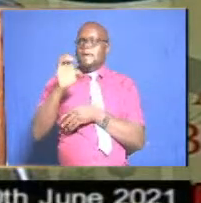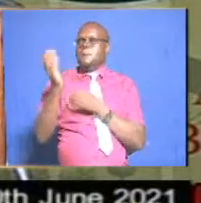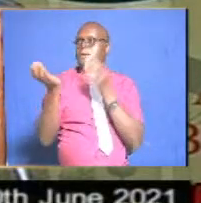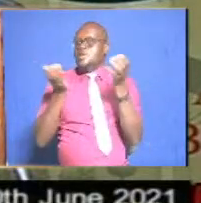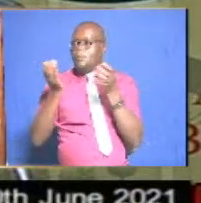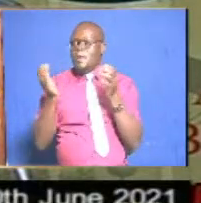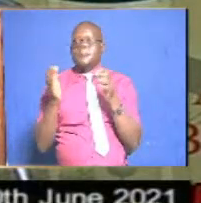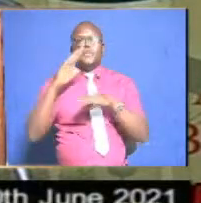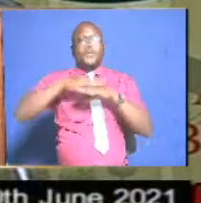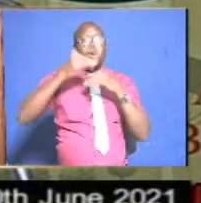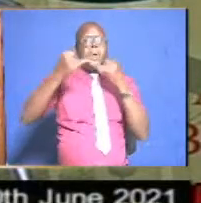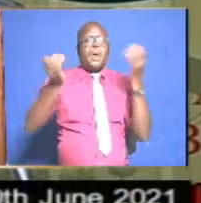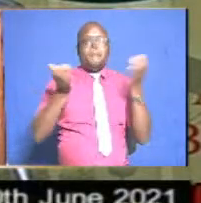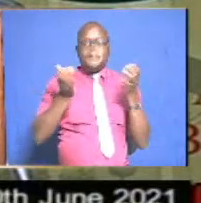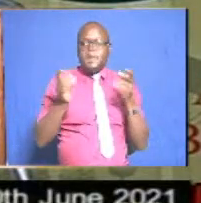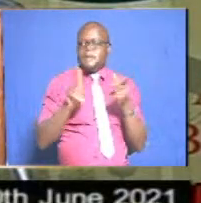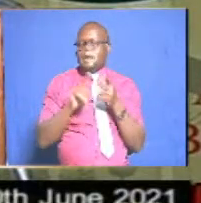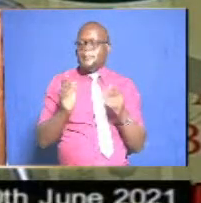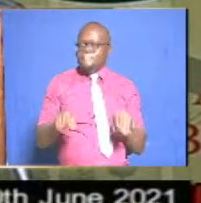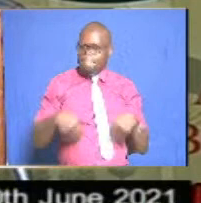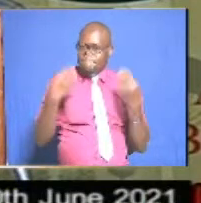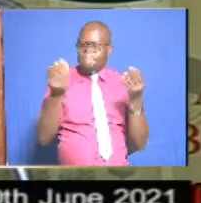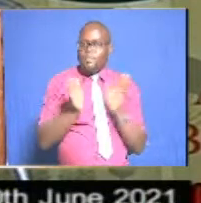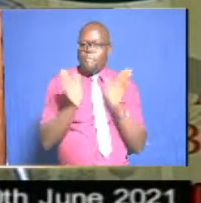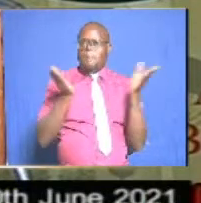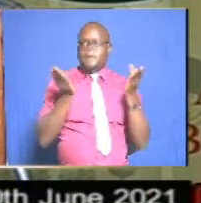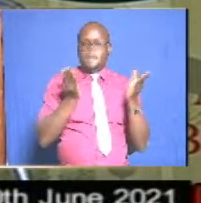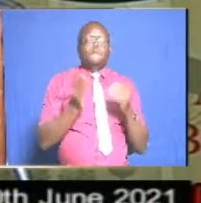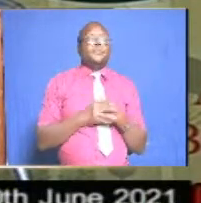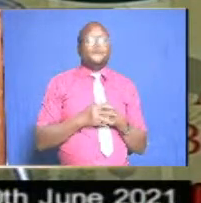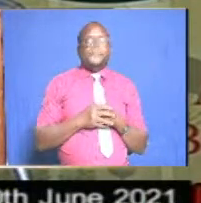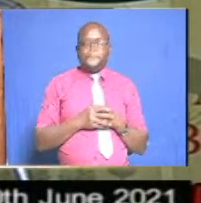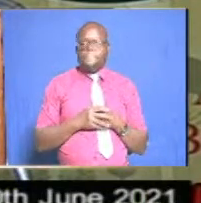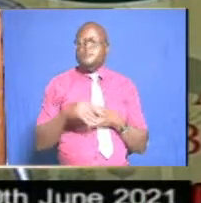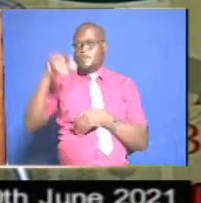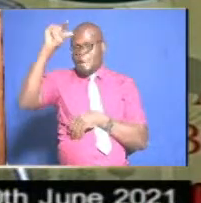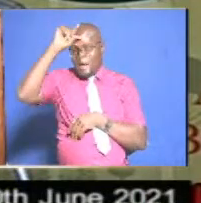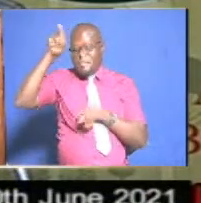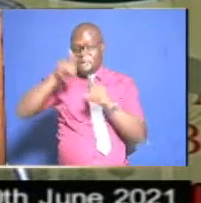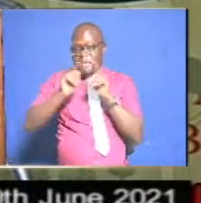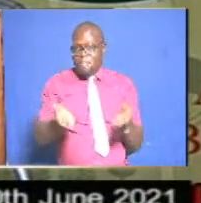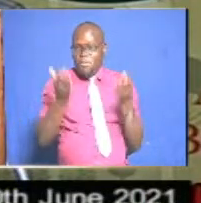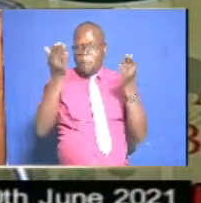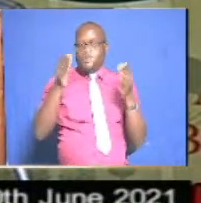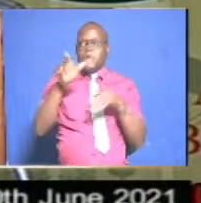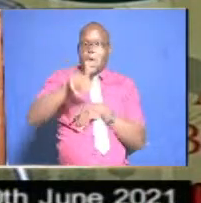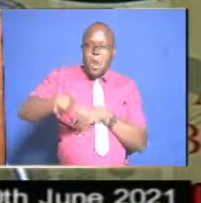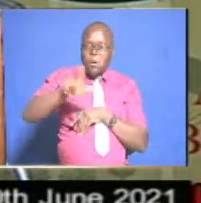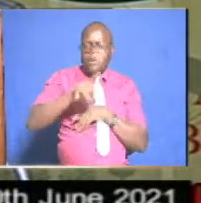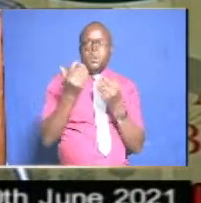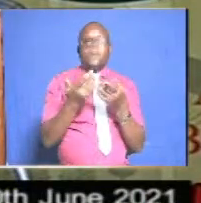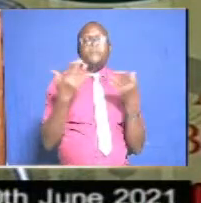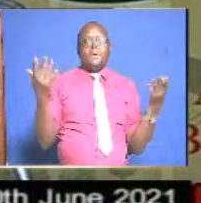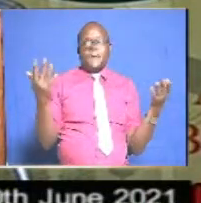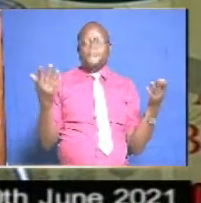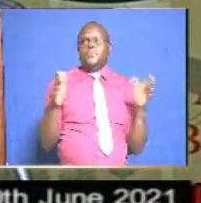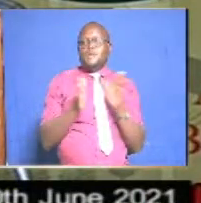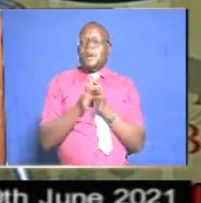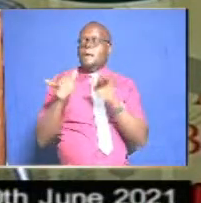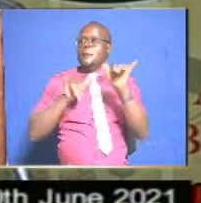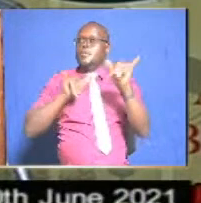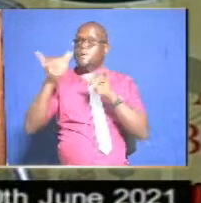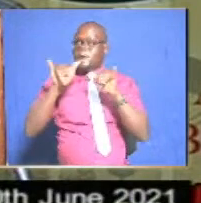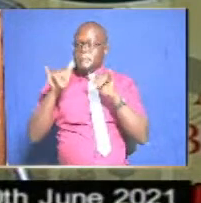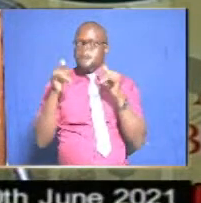and efficient delivery of public services. The government shall also promote local production processes and domestic supply